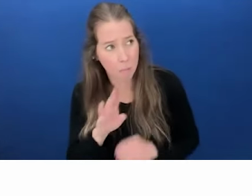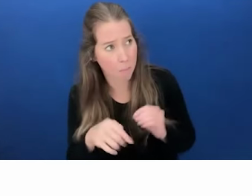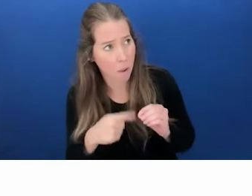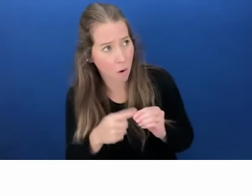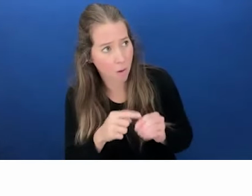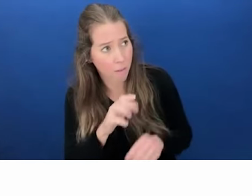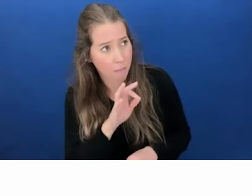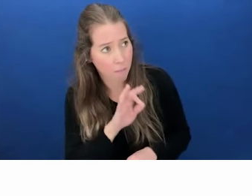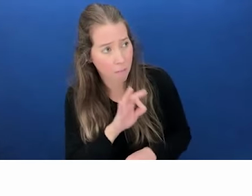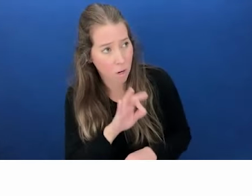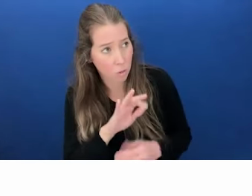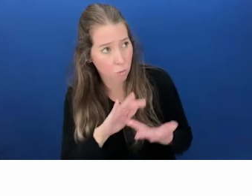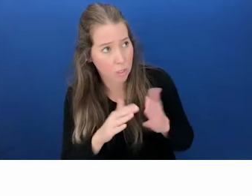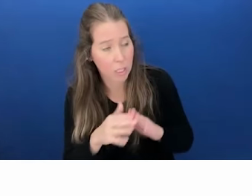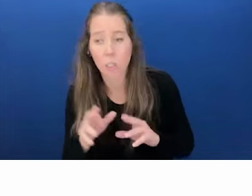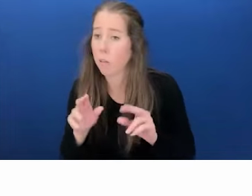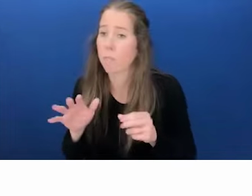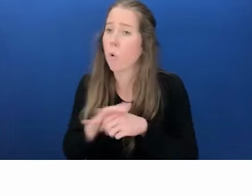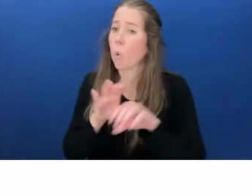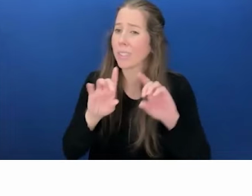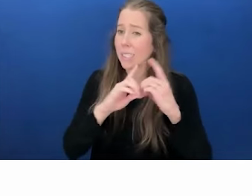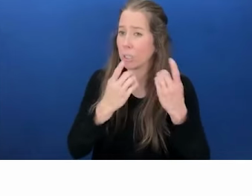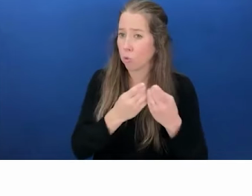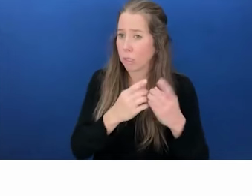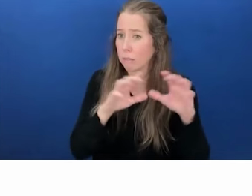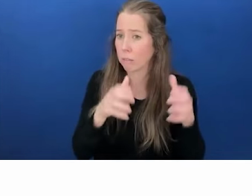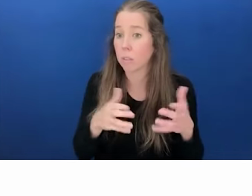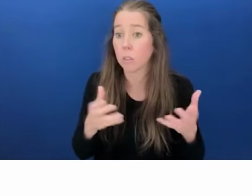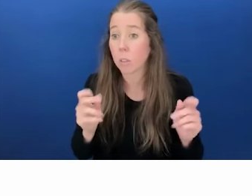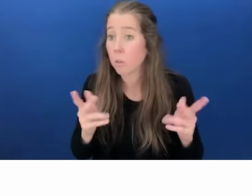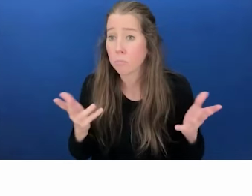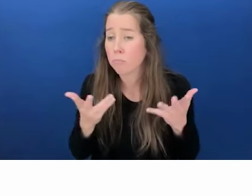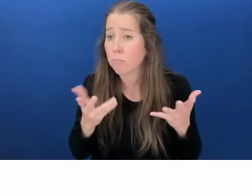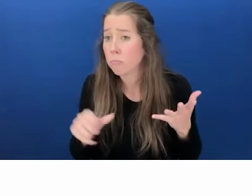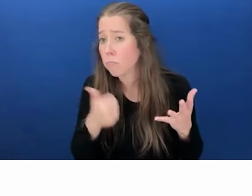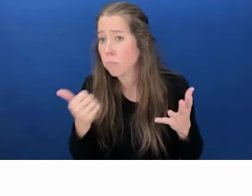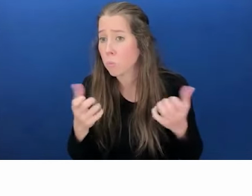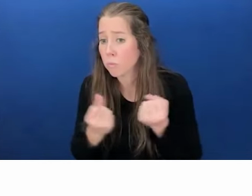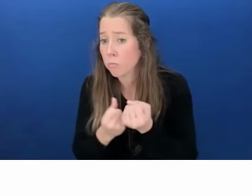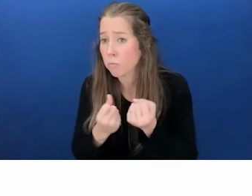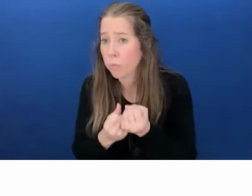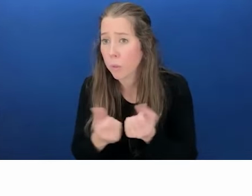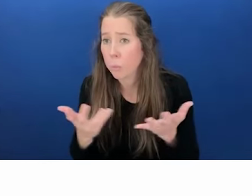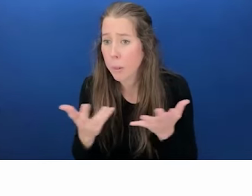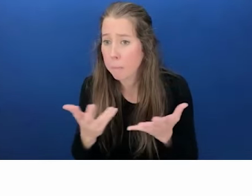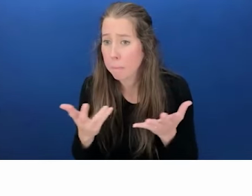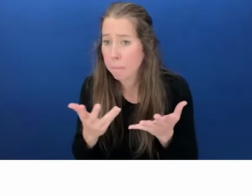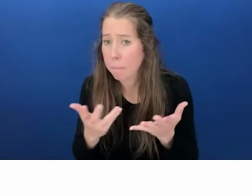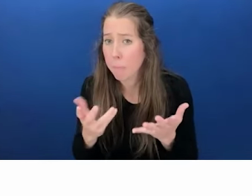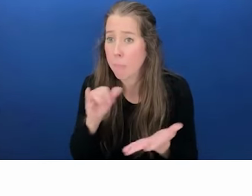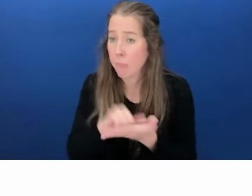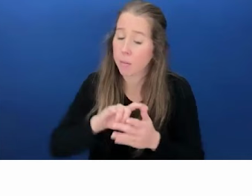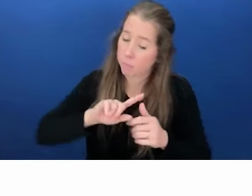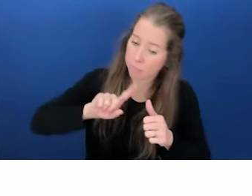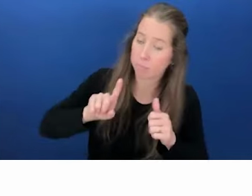district. Yes. Yeah. What else would you like us to advocate for? What else do you think, to come back to that initial